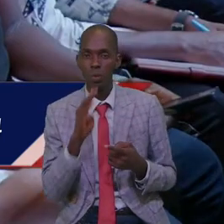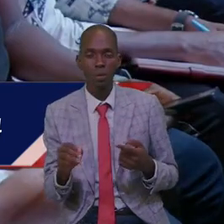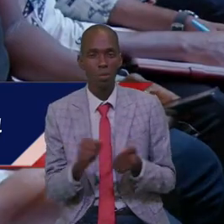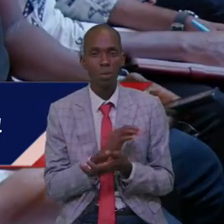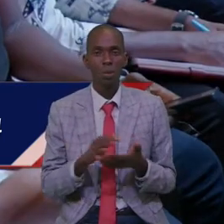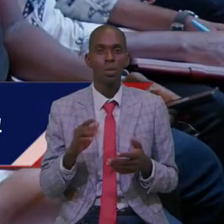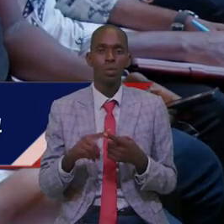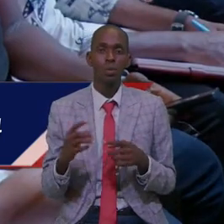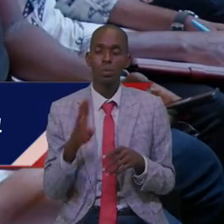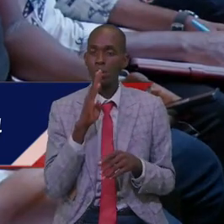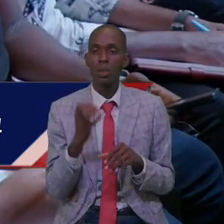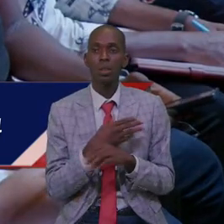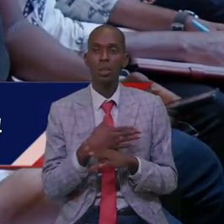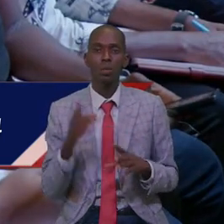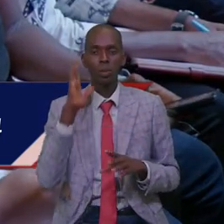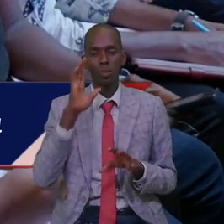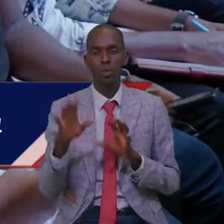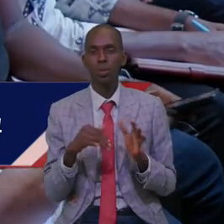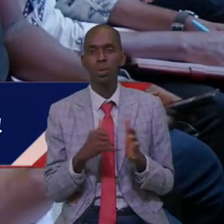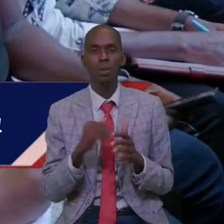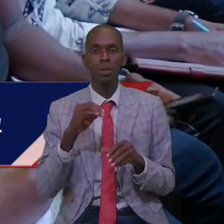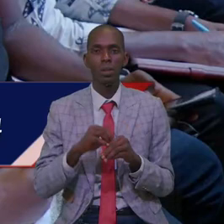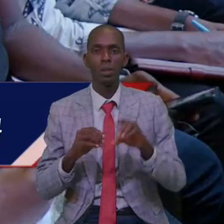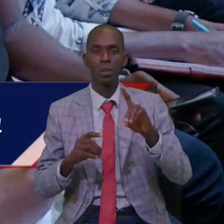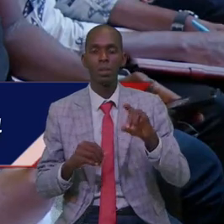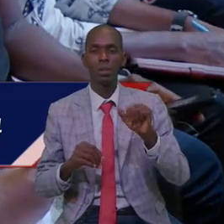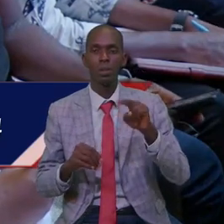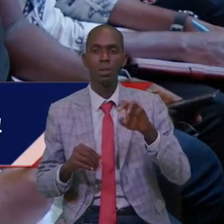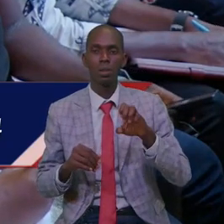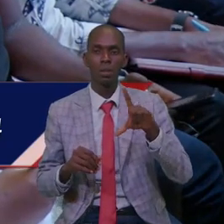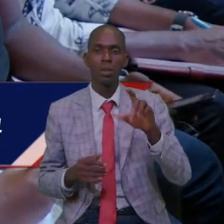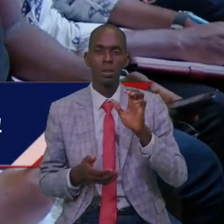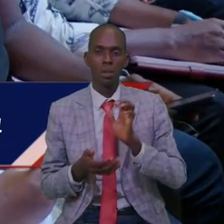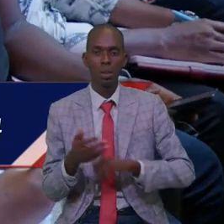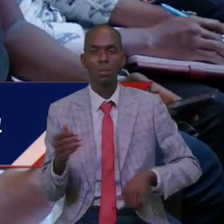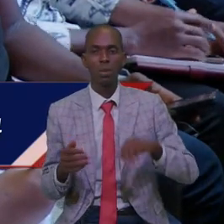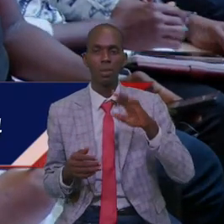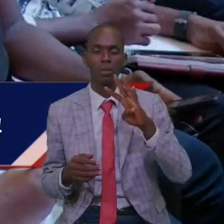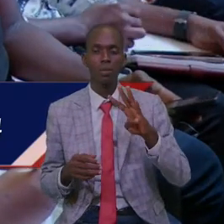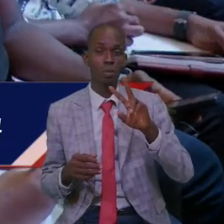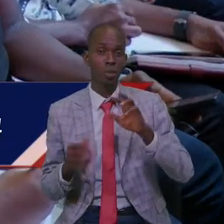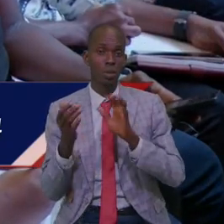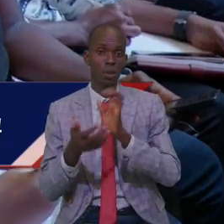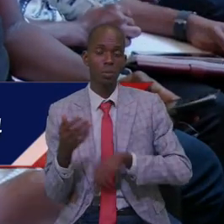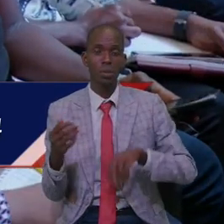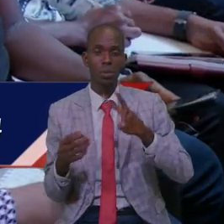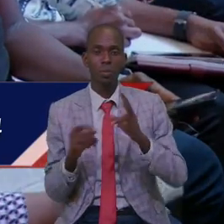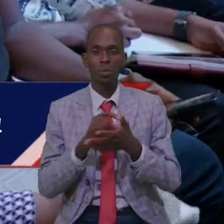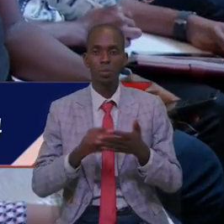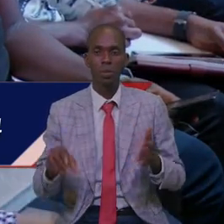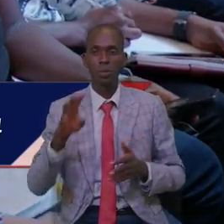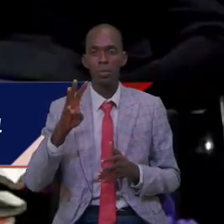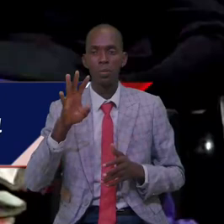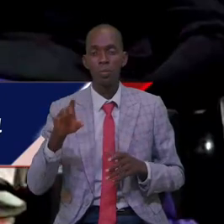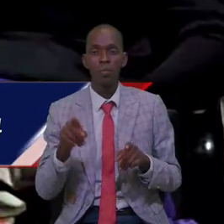tells us in Daniel chapter 2, reading from verse 45, it says, for as much as thou sawest